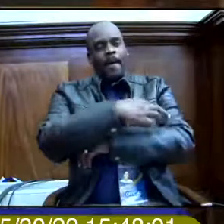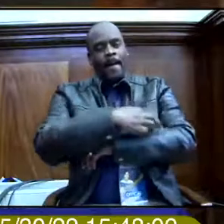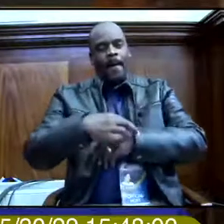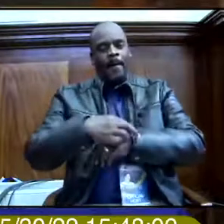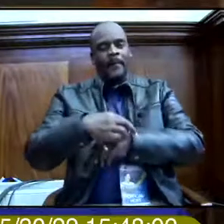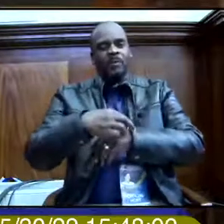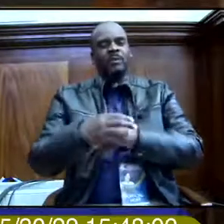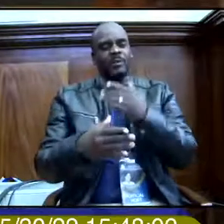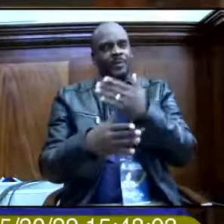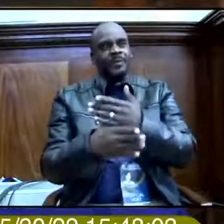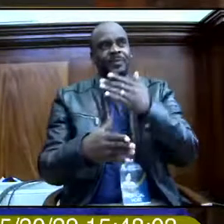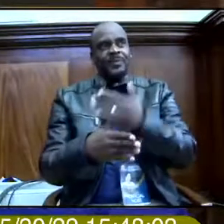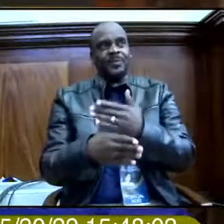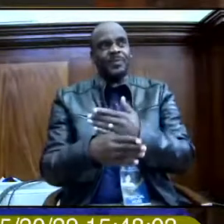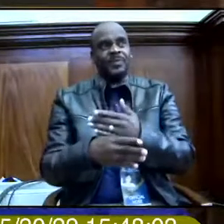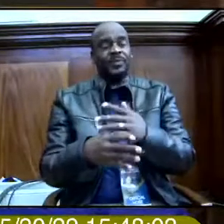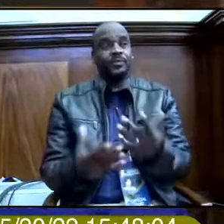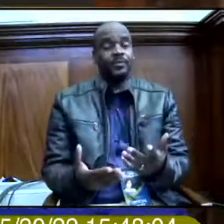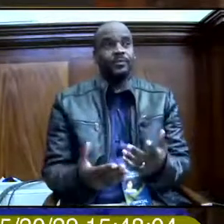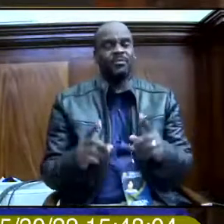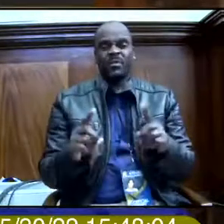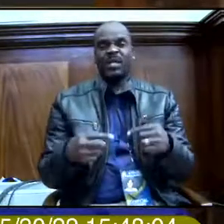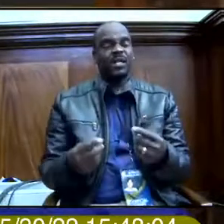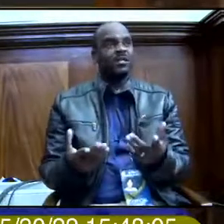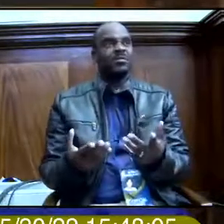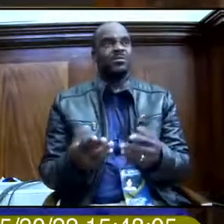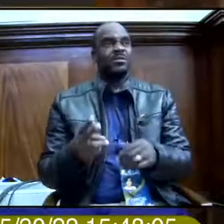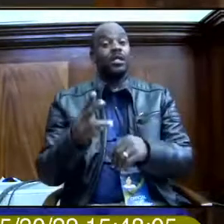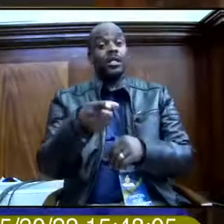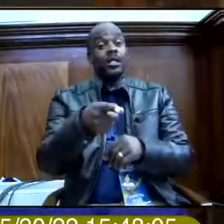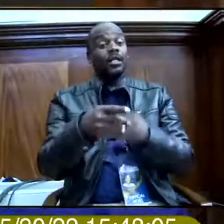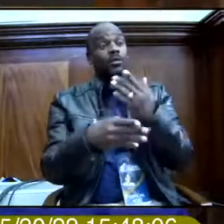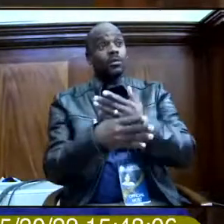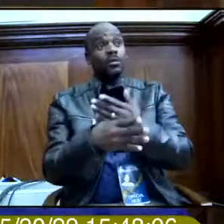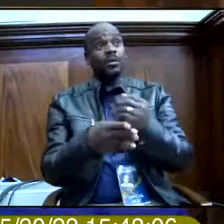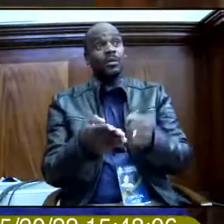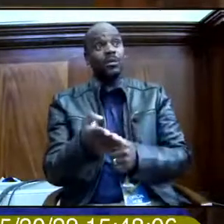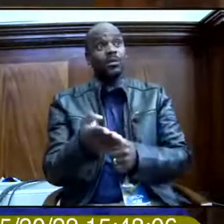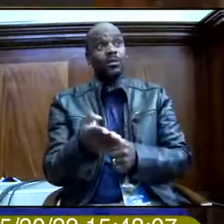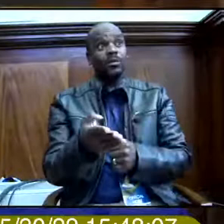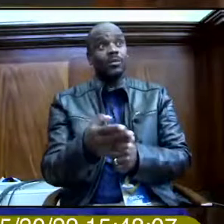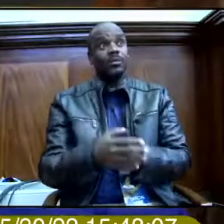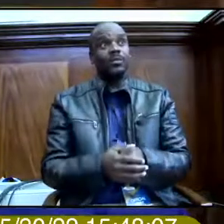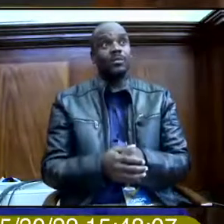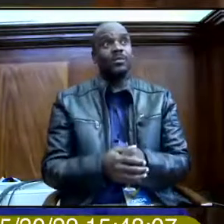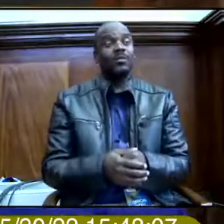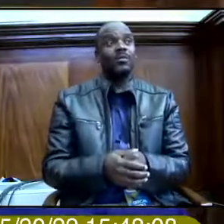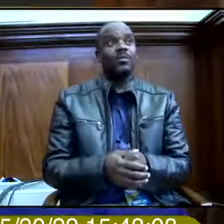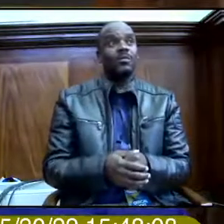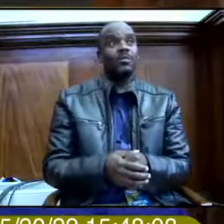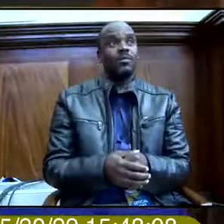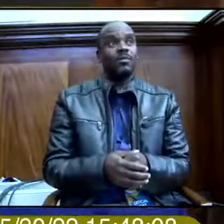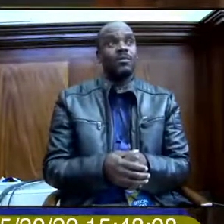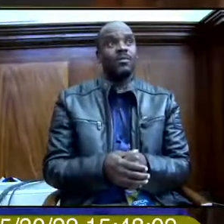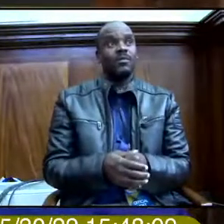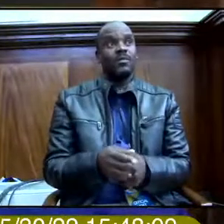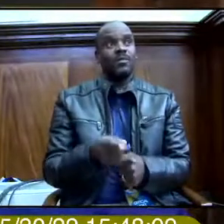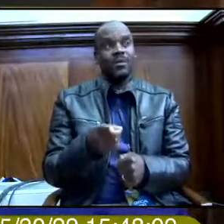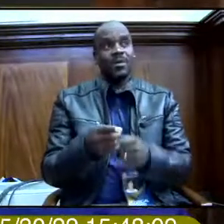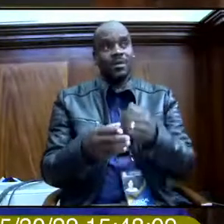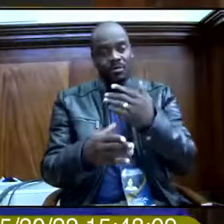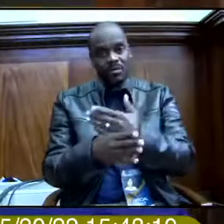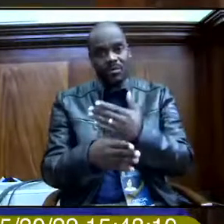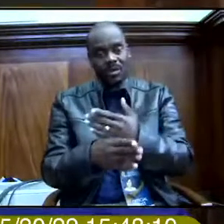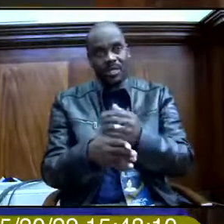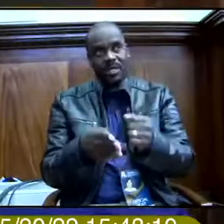it's not that there is no job in south africa there is job in south africa there is job in in free state though the job is not